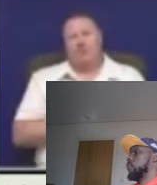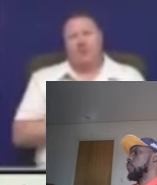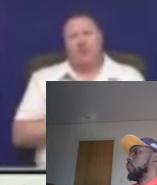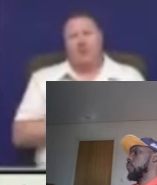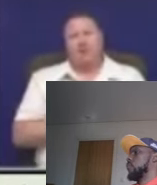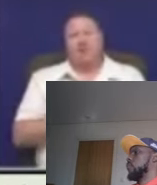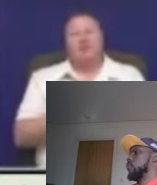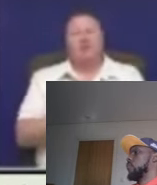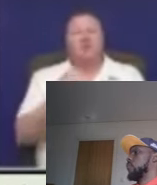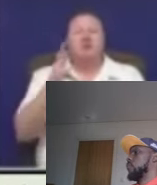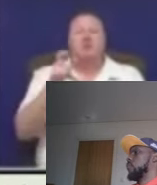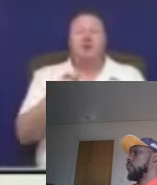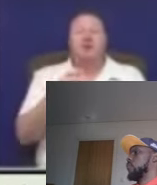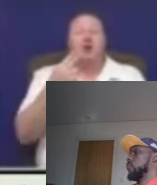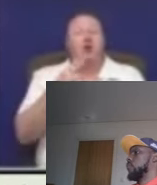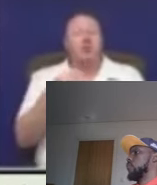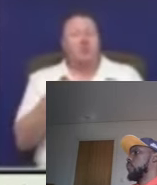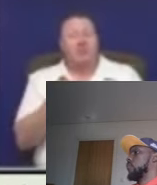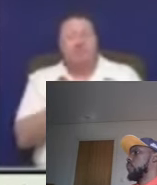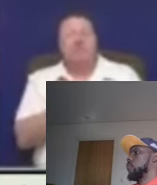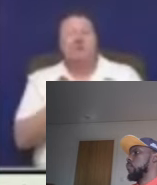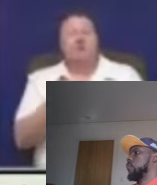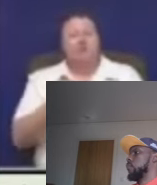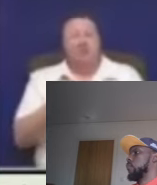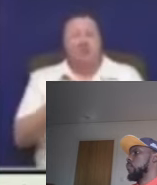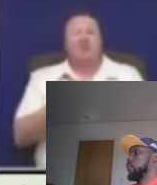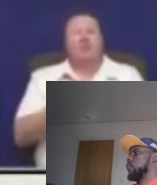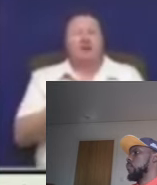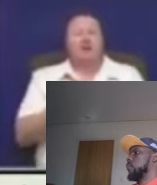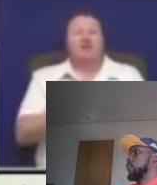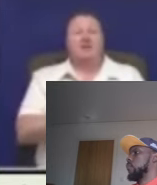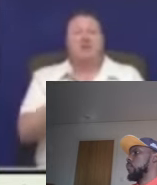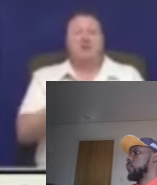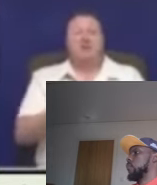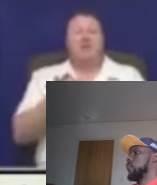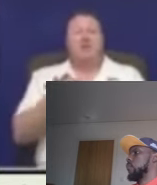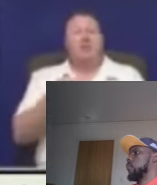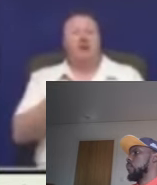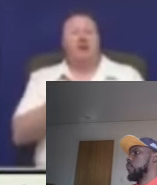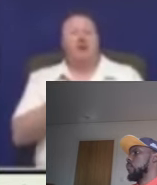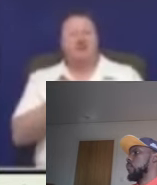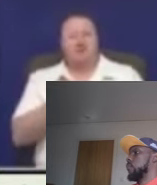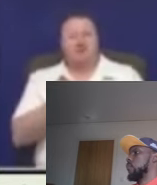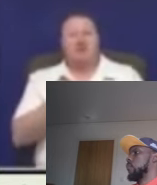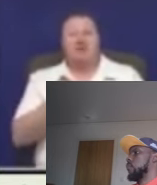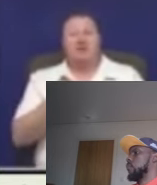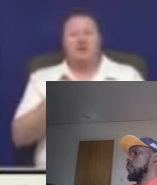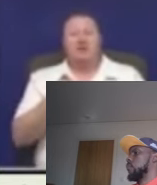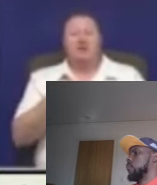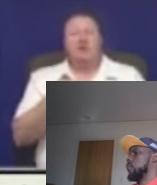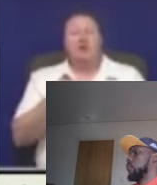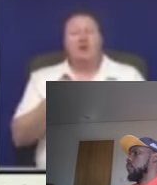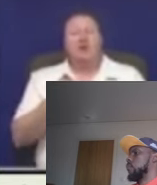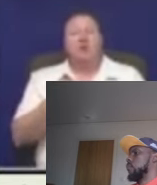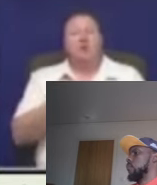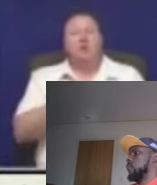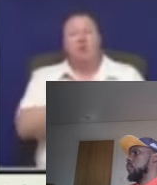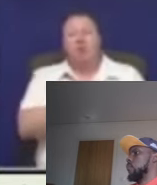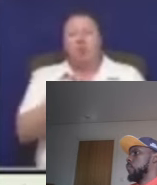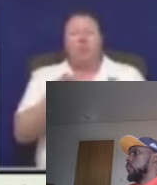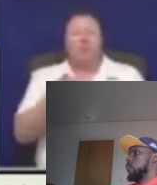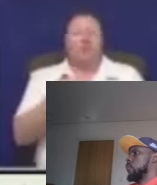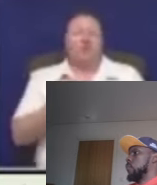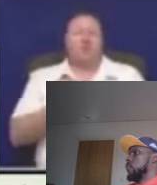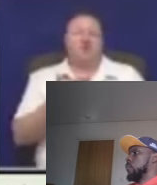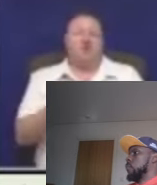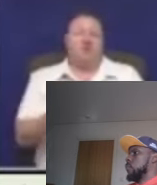truly building a better South Africa, one where public assets genuinely serve the public good, and every infrastructure project